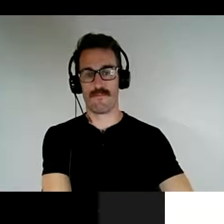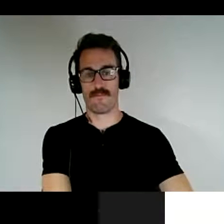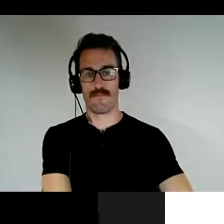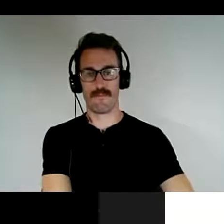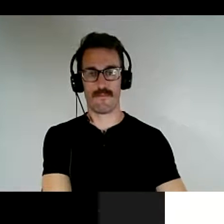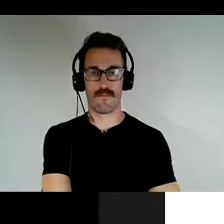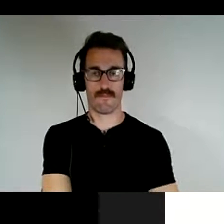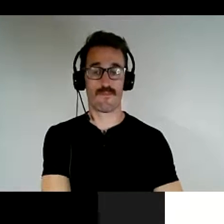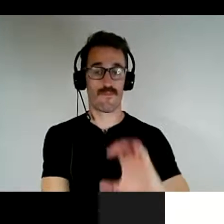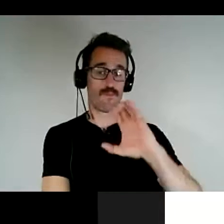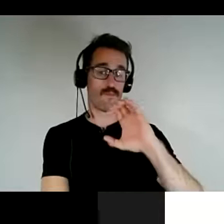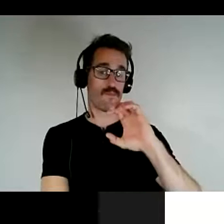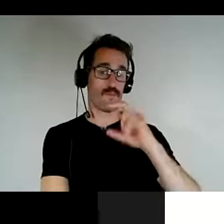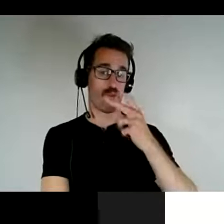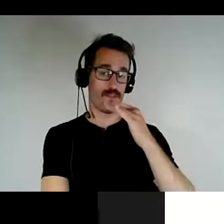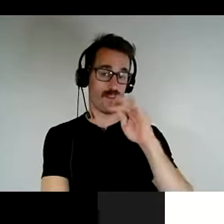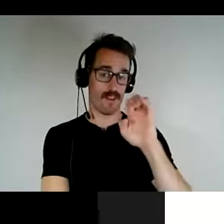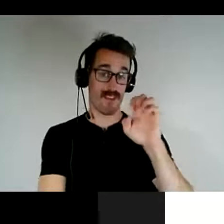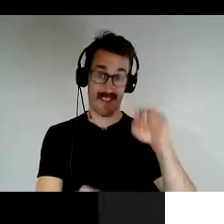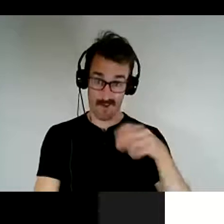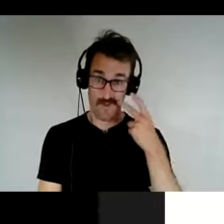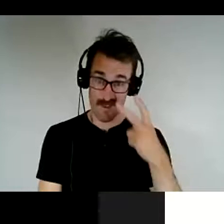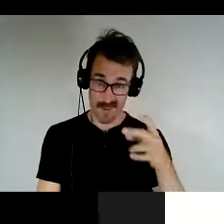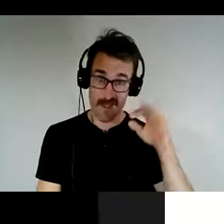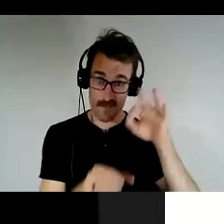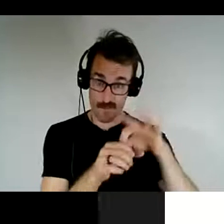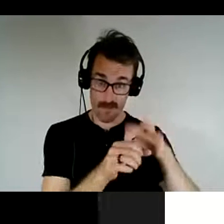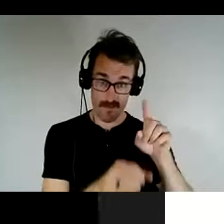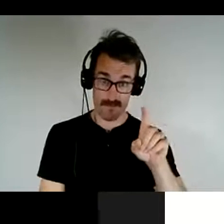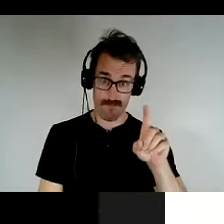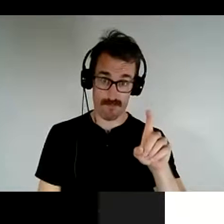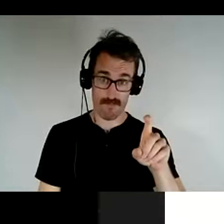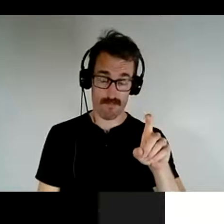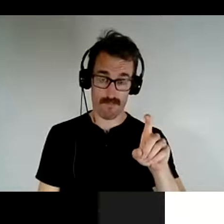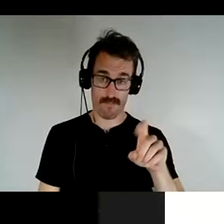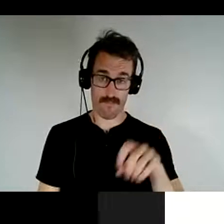So I believe, can you see the polls? No.